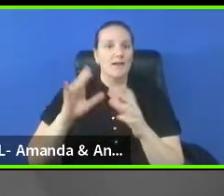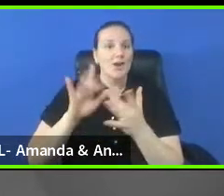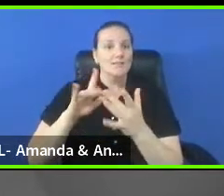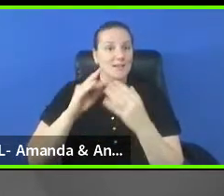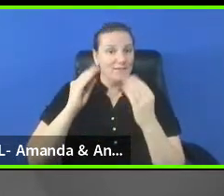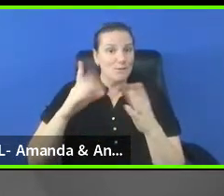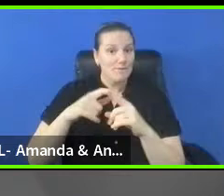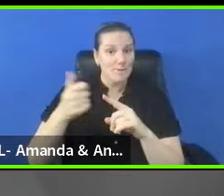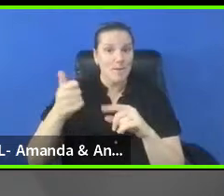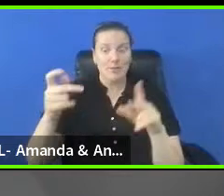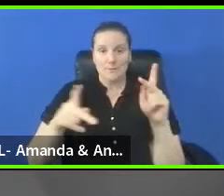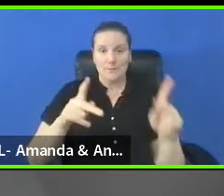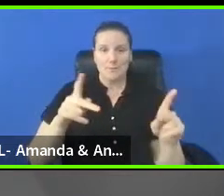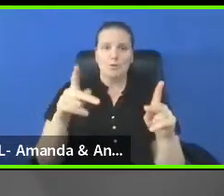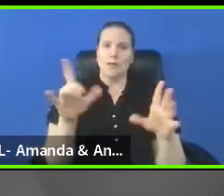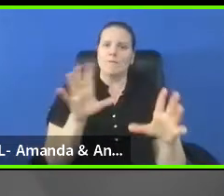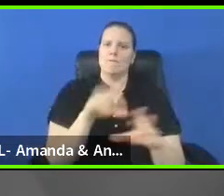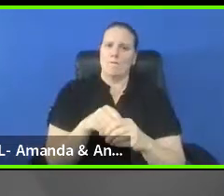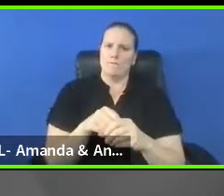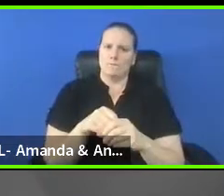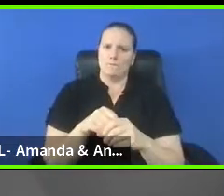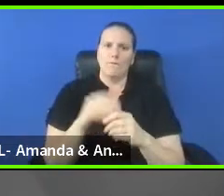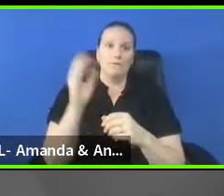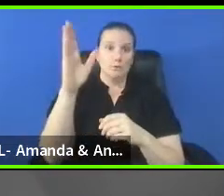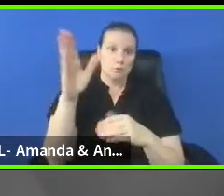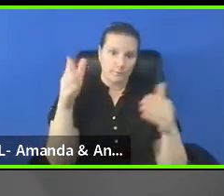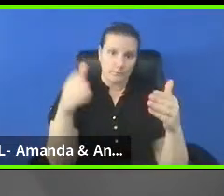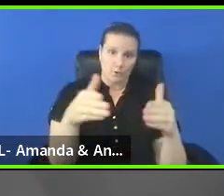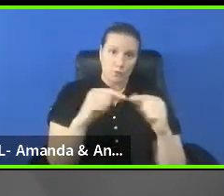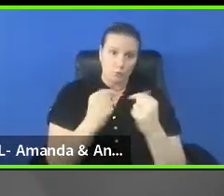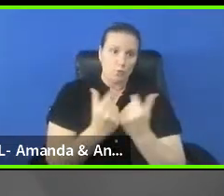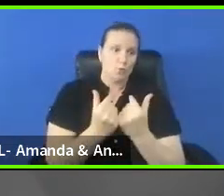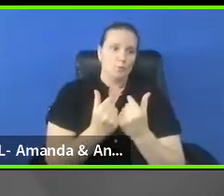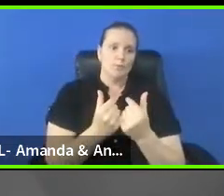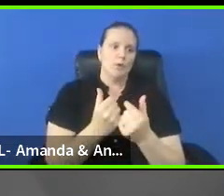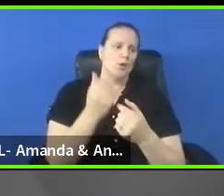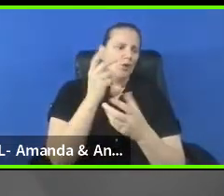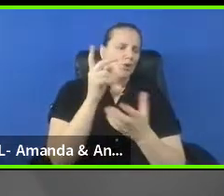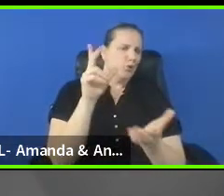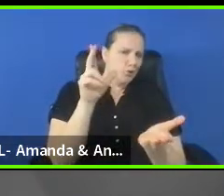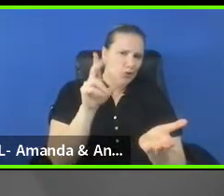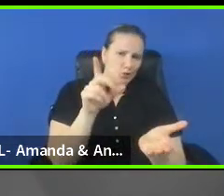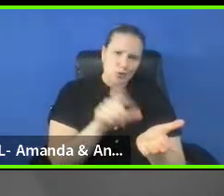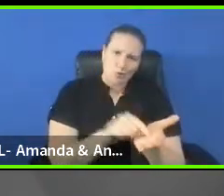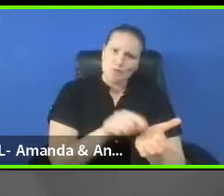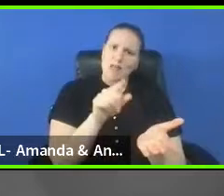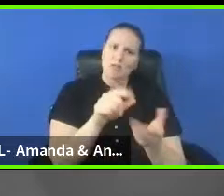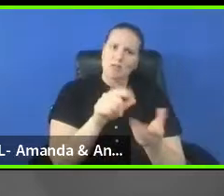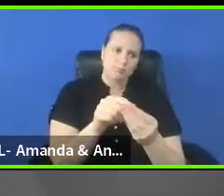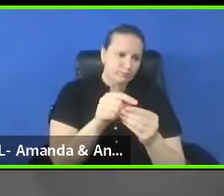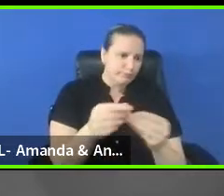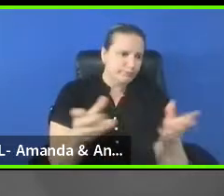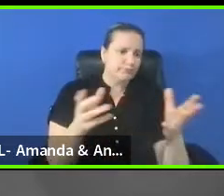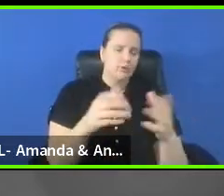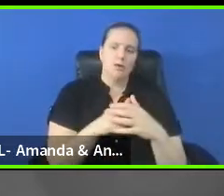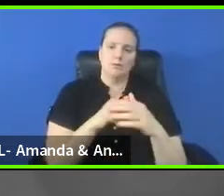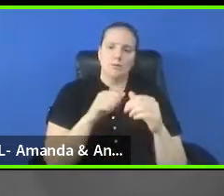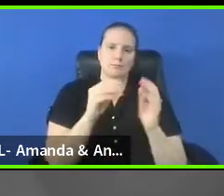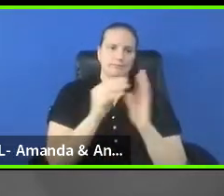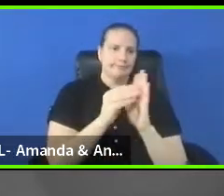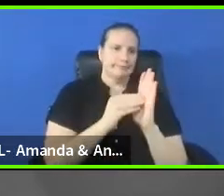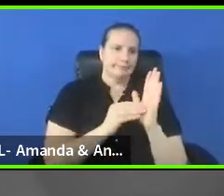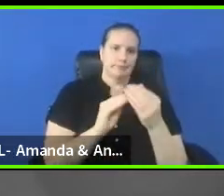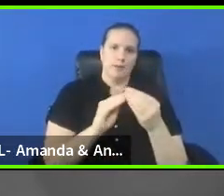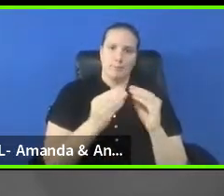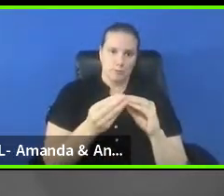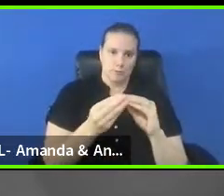of others so they can participate in future focus groups or get our newsletter. And so we definitely keeping track of those numbers,